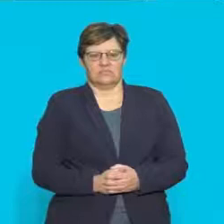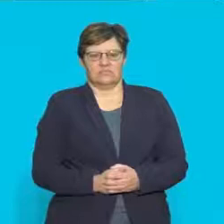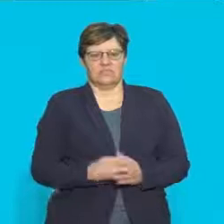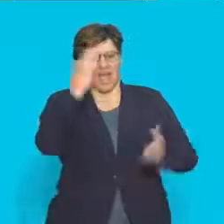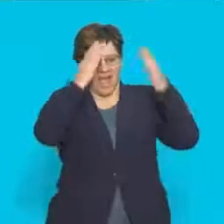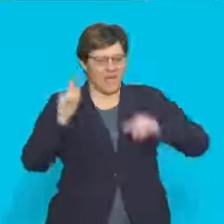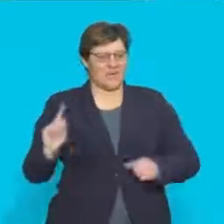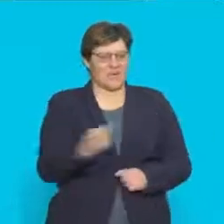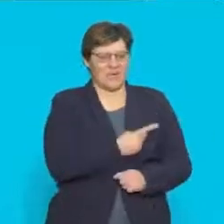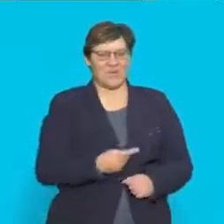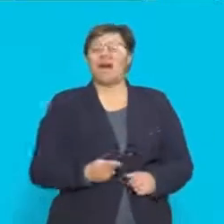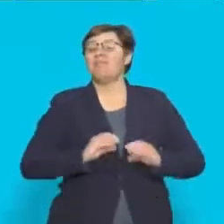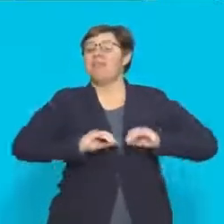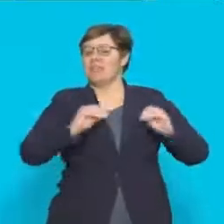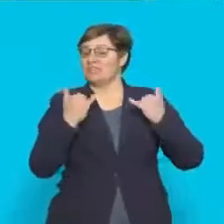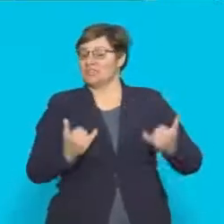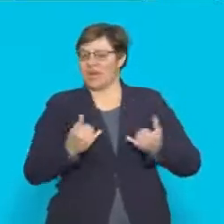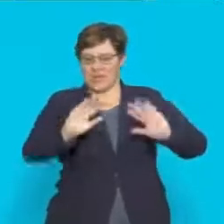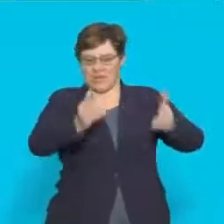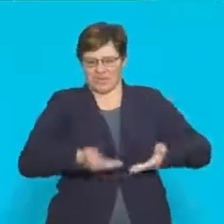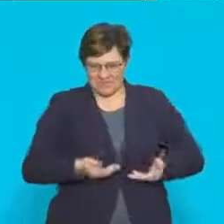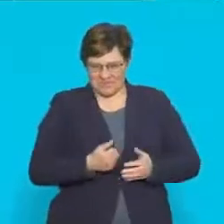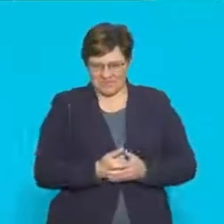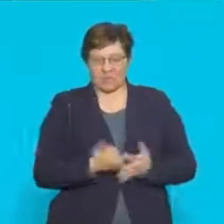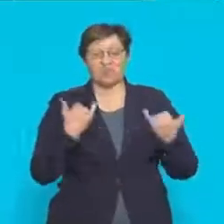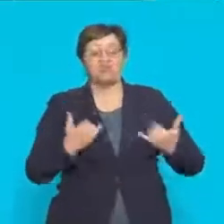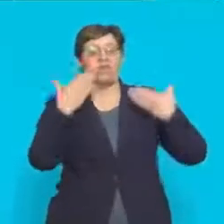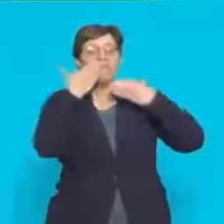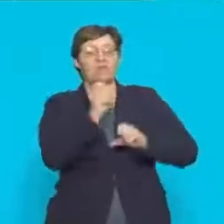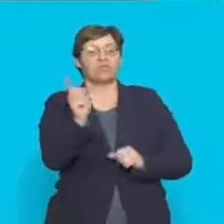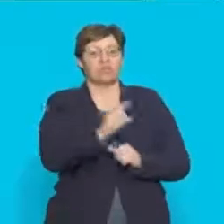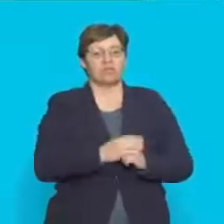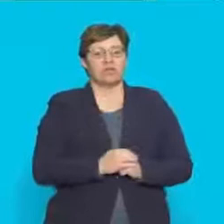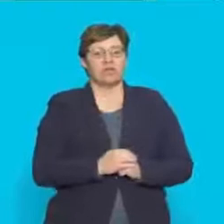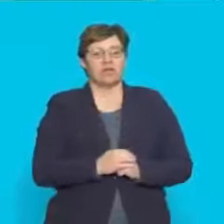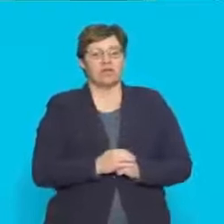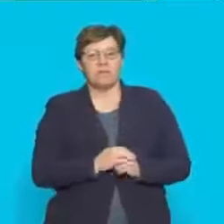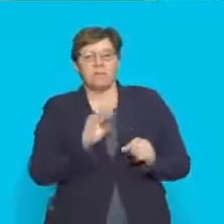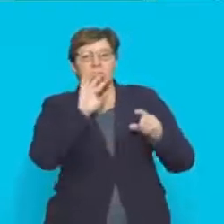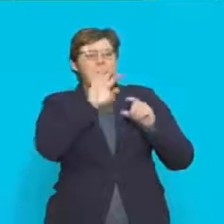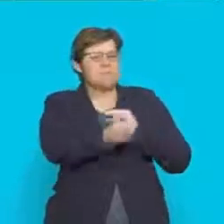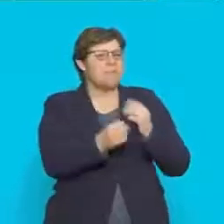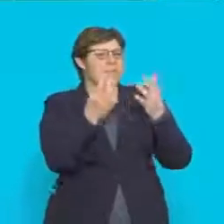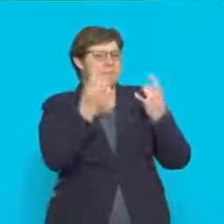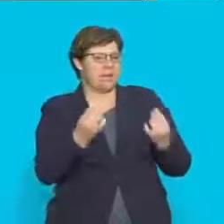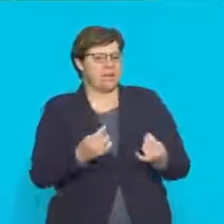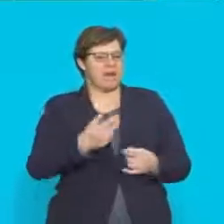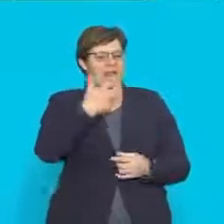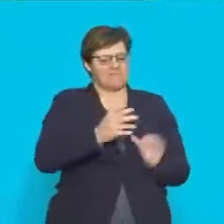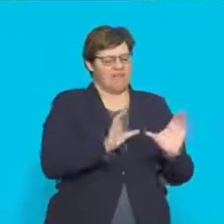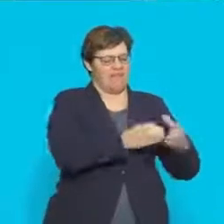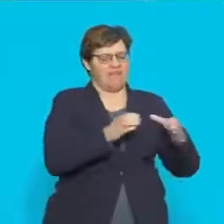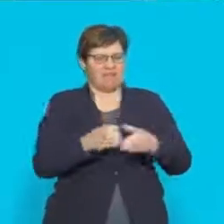Hi guys, welcome to our lesson. So today we are going to focus on classifying numbers, right? What is